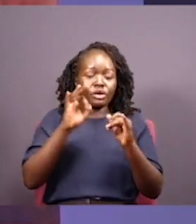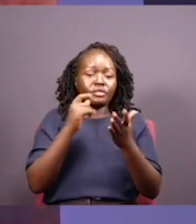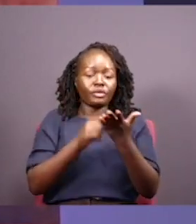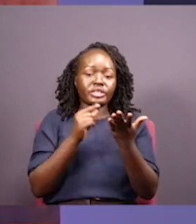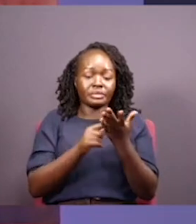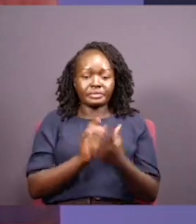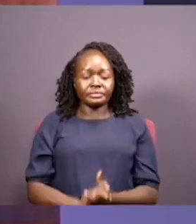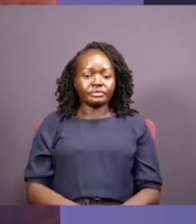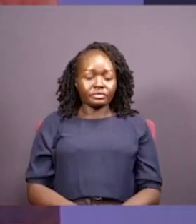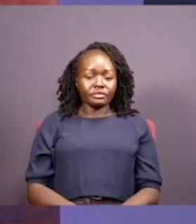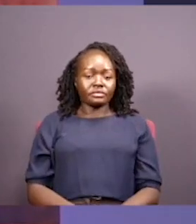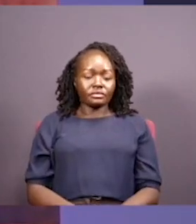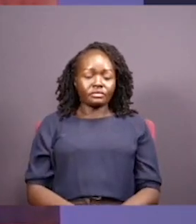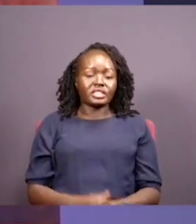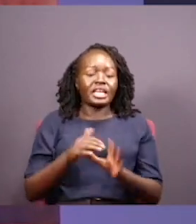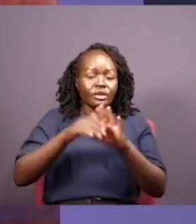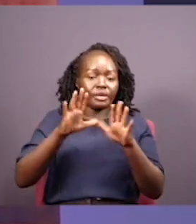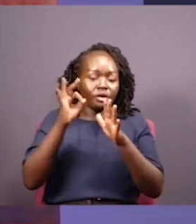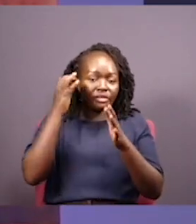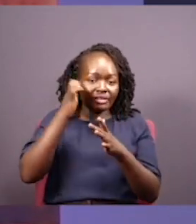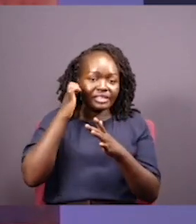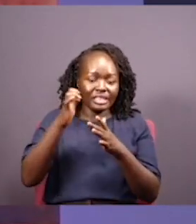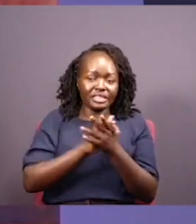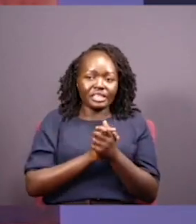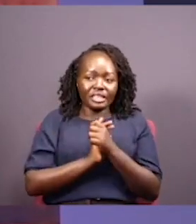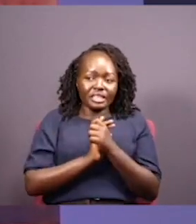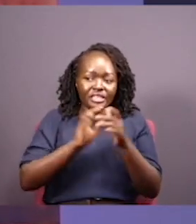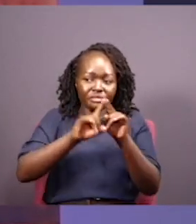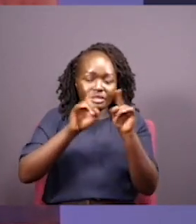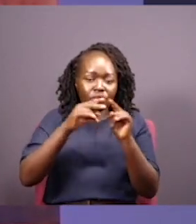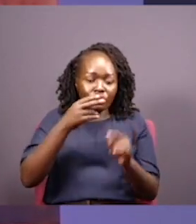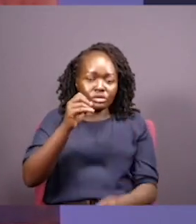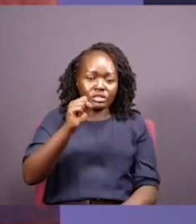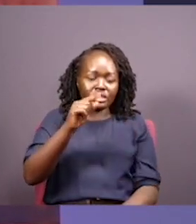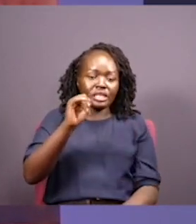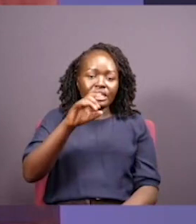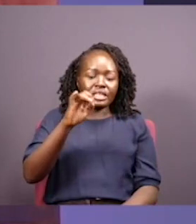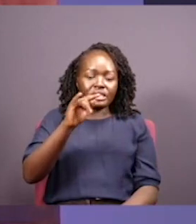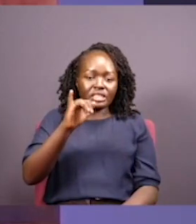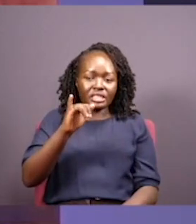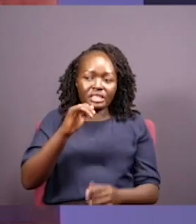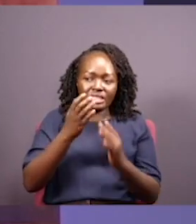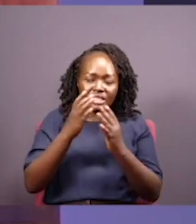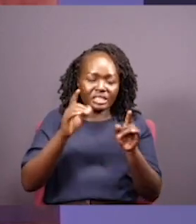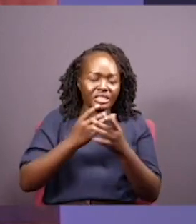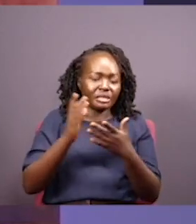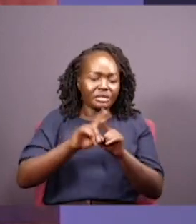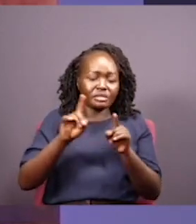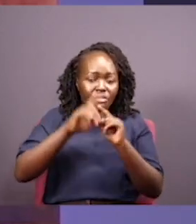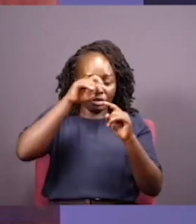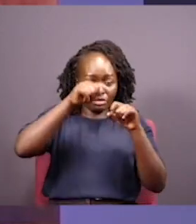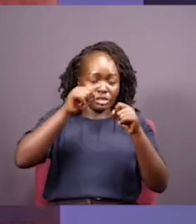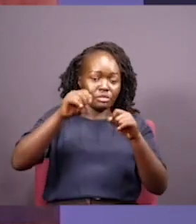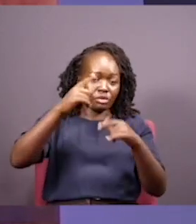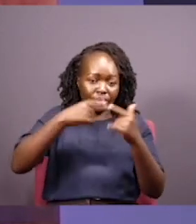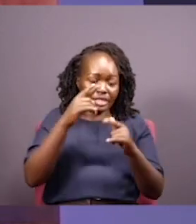the context of evangelizing amidst hostility, such wisdom may mean saying the right thing at